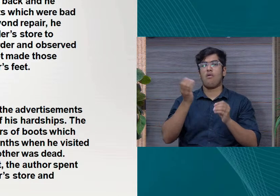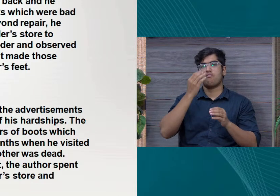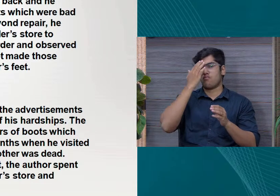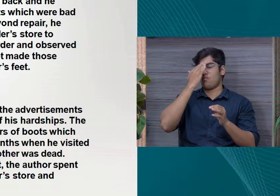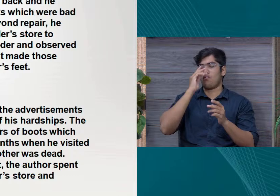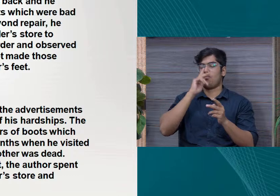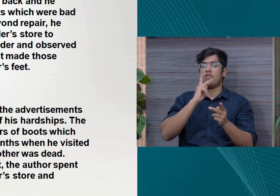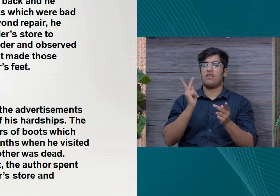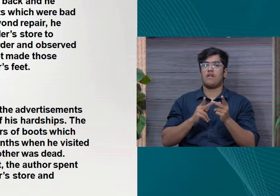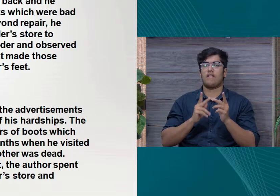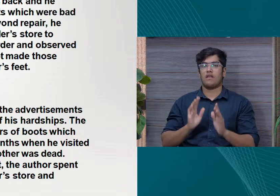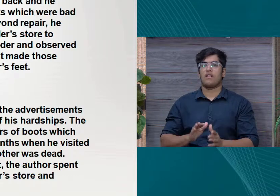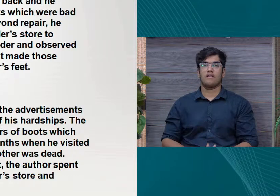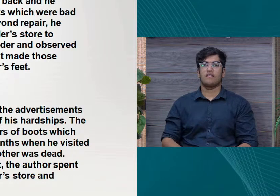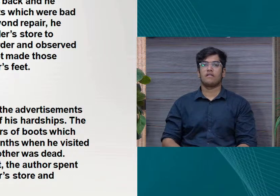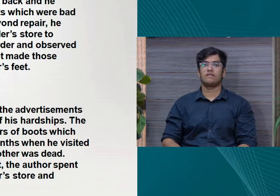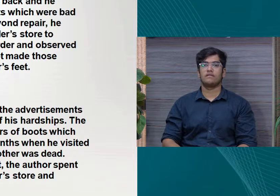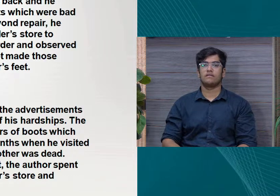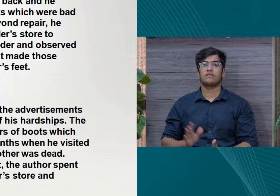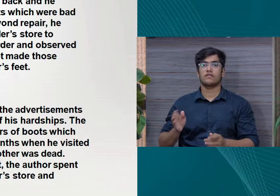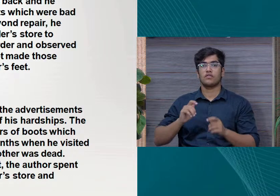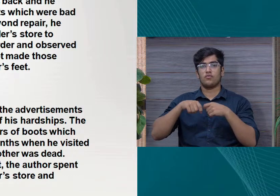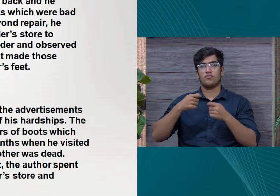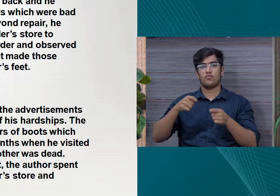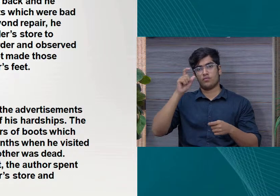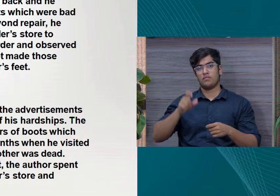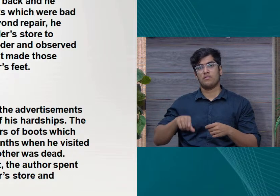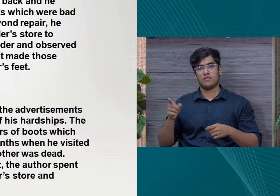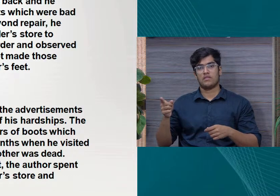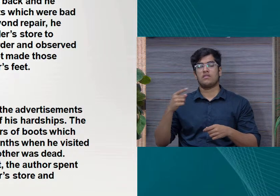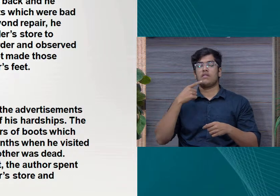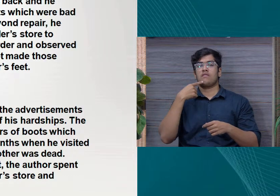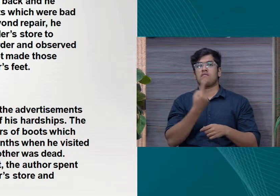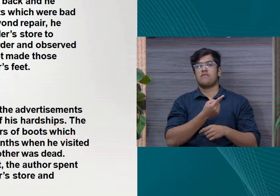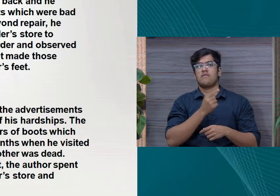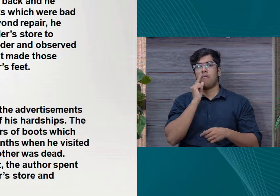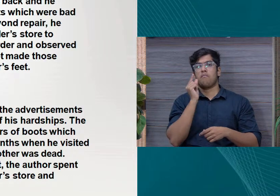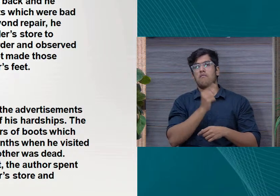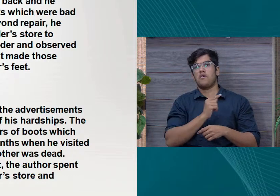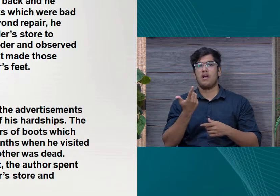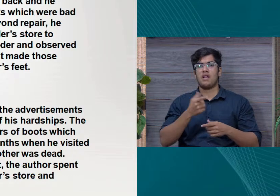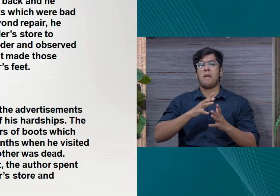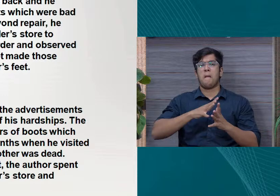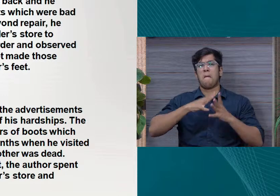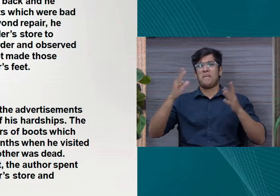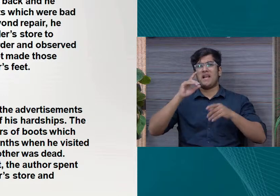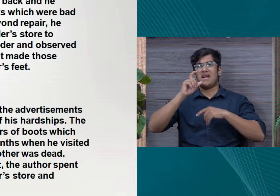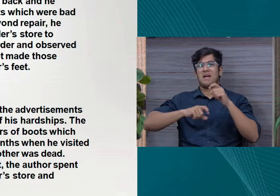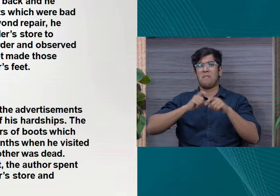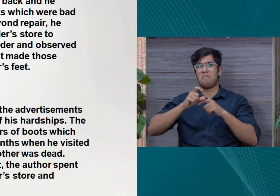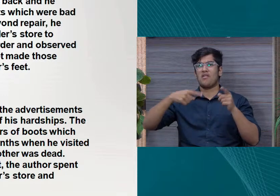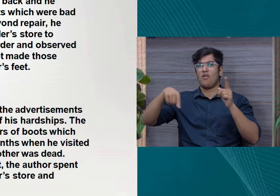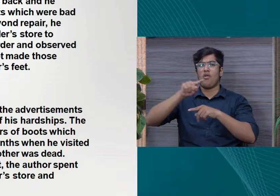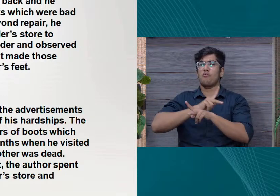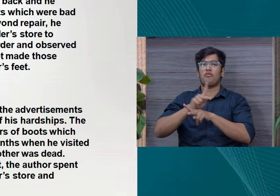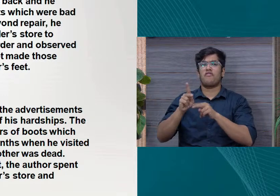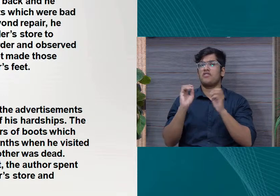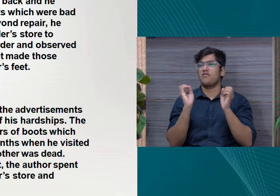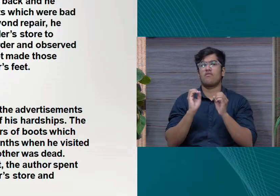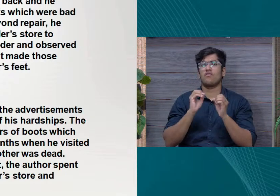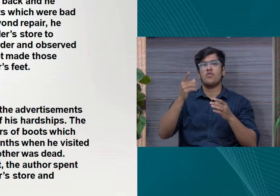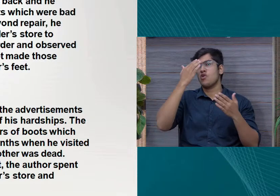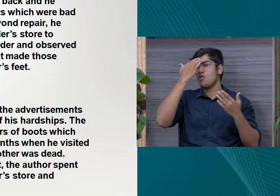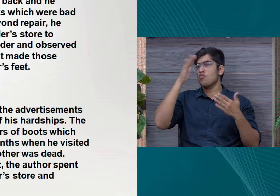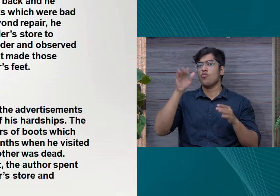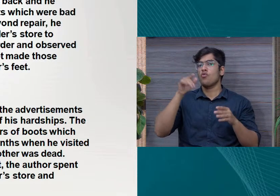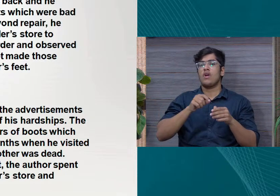So then the shoemaker harshly commented that these big firms, they are very unprofessional. They do not know